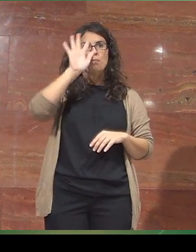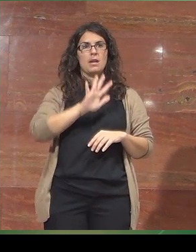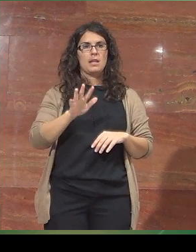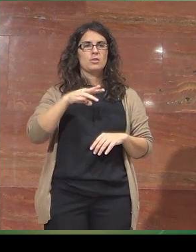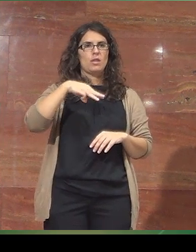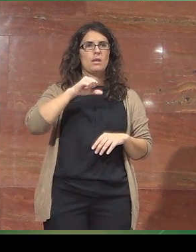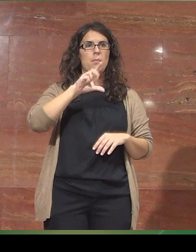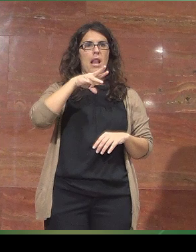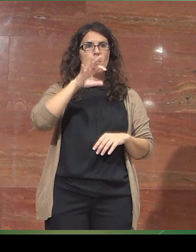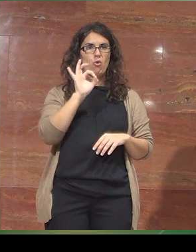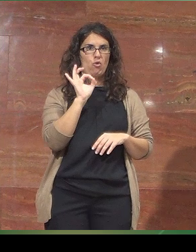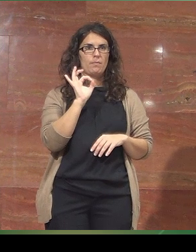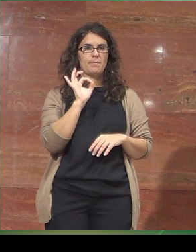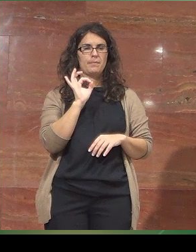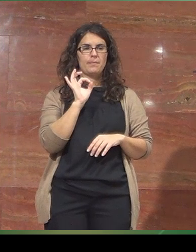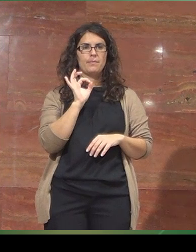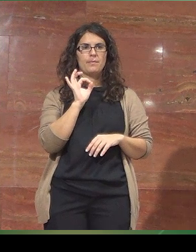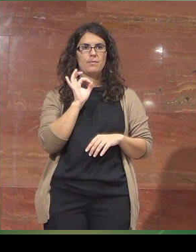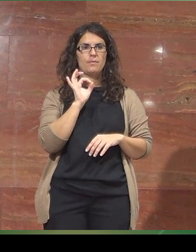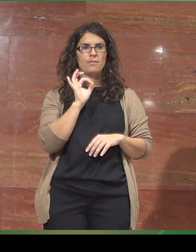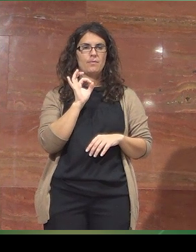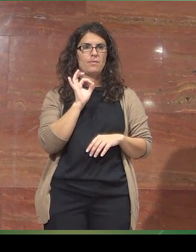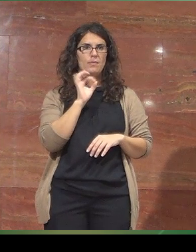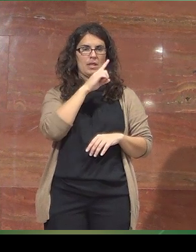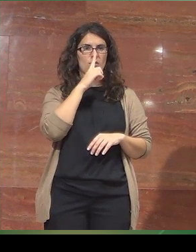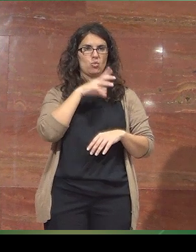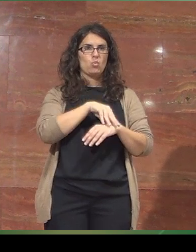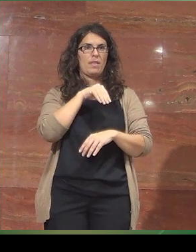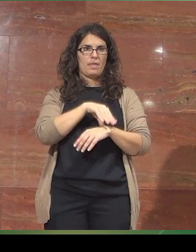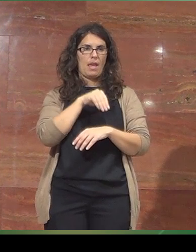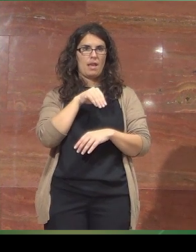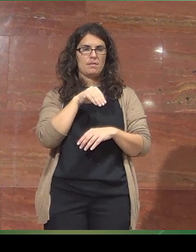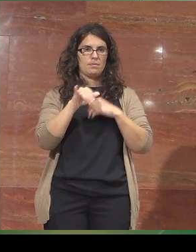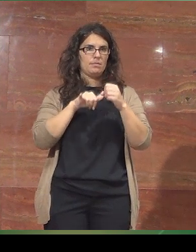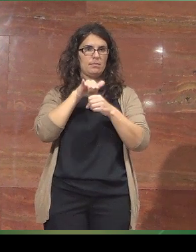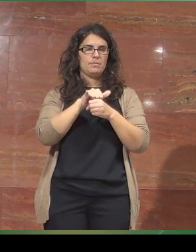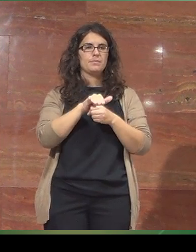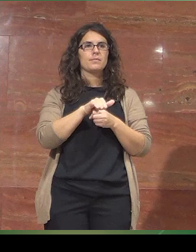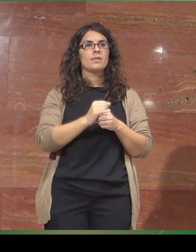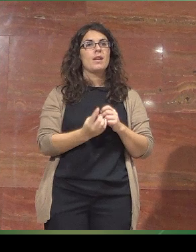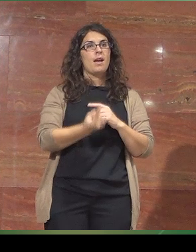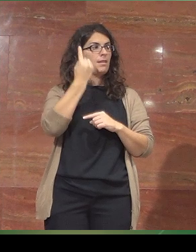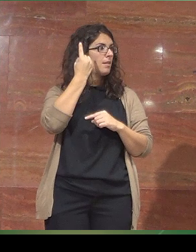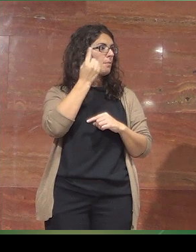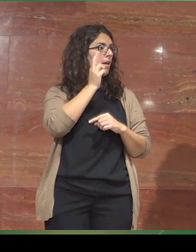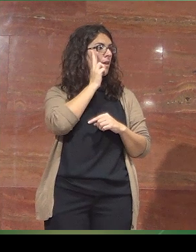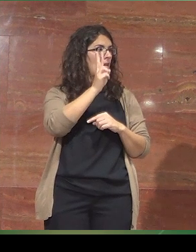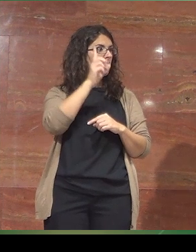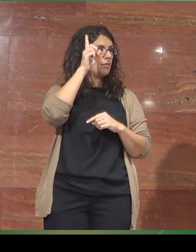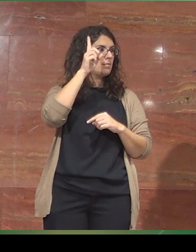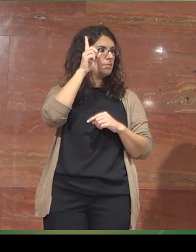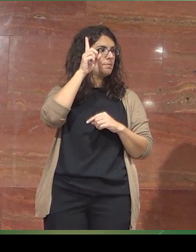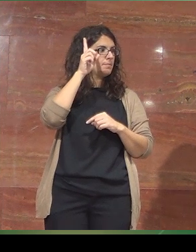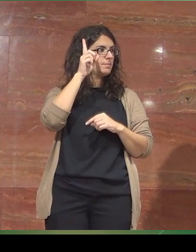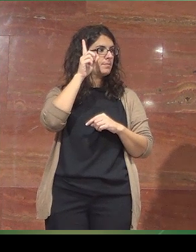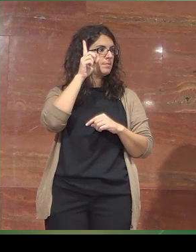station in Sweden. The picture at the top is the way it used to look with lots of clutter, information all over the